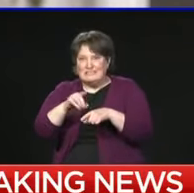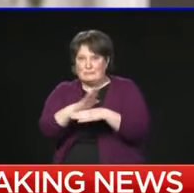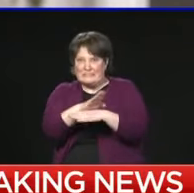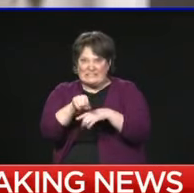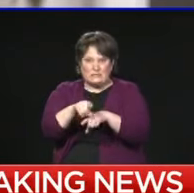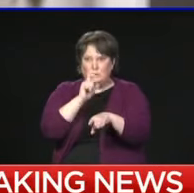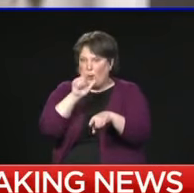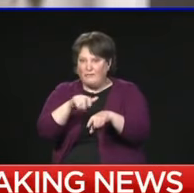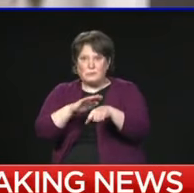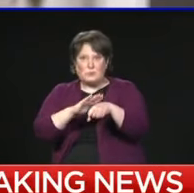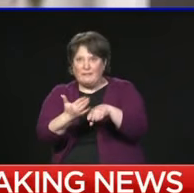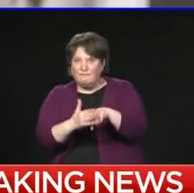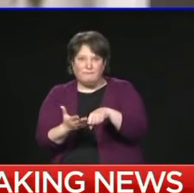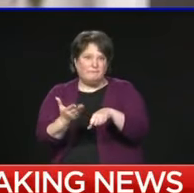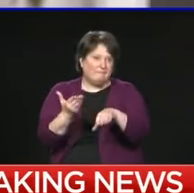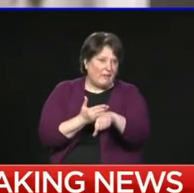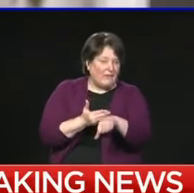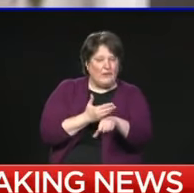not have to let people go.